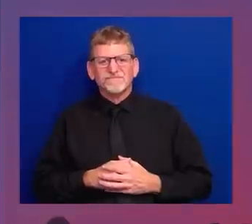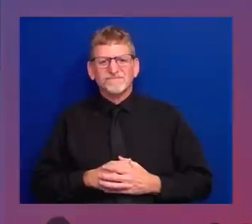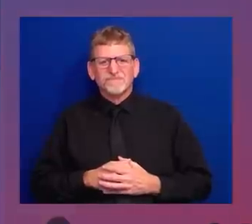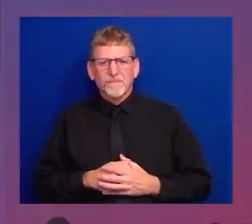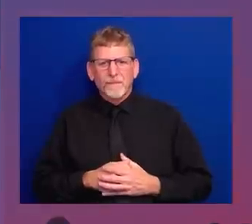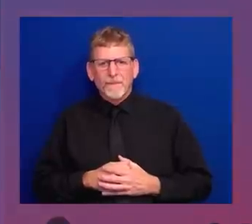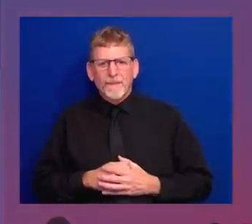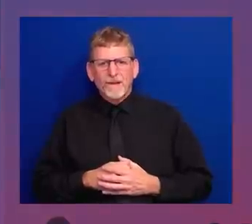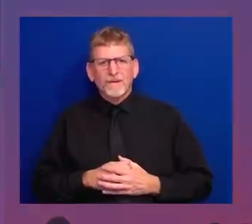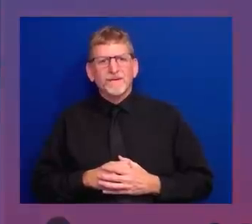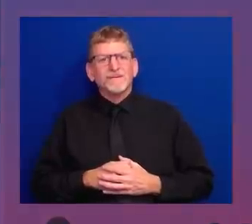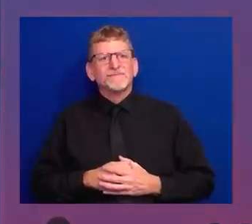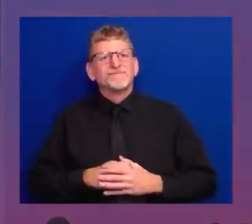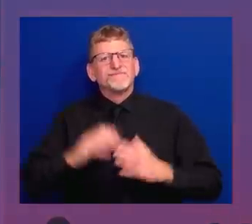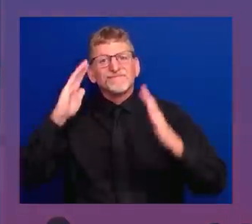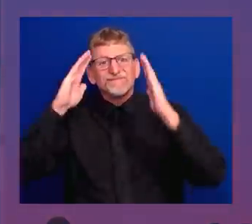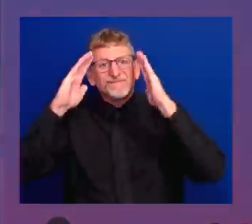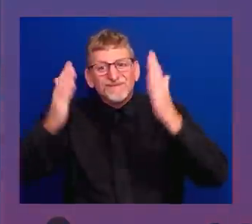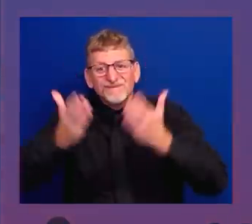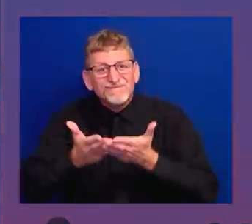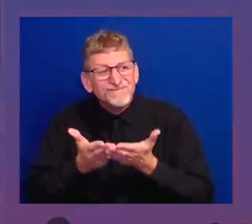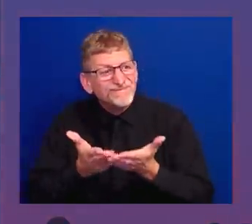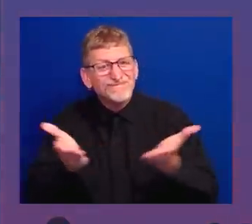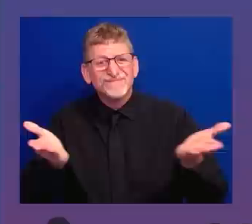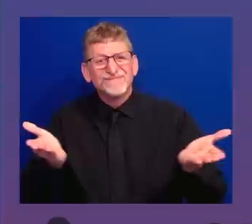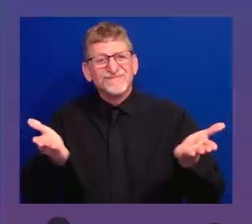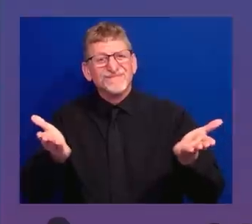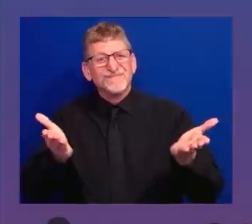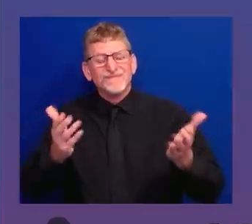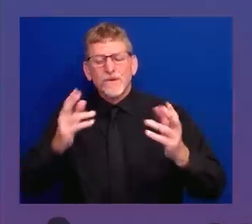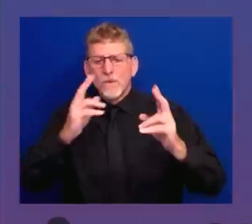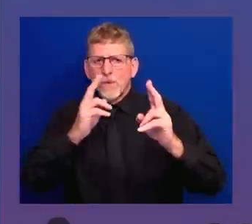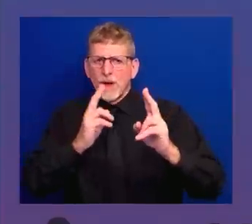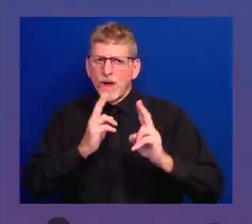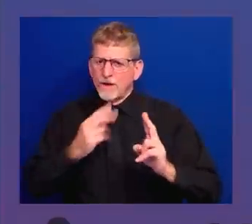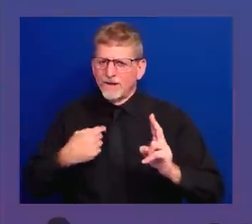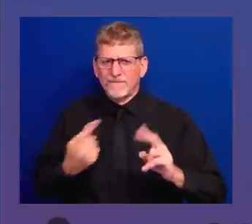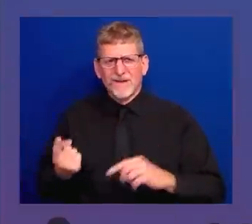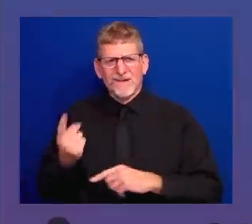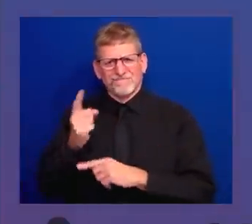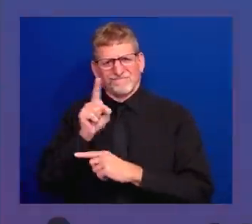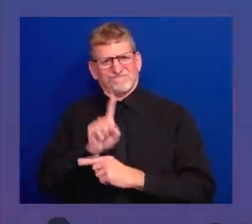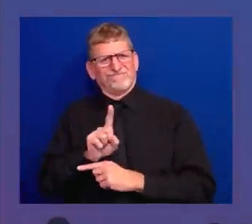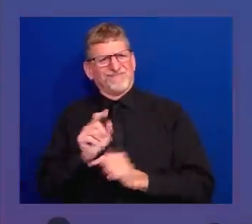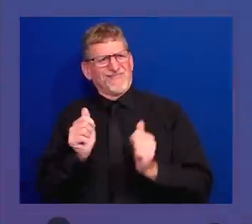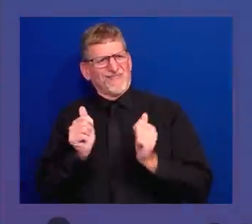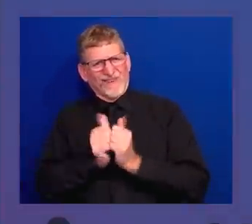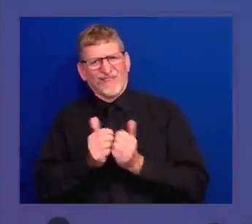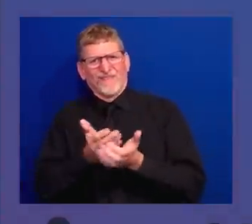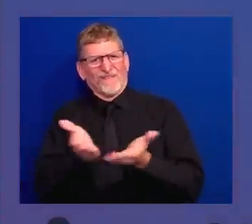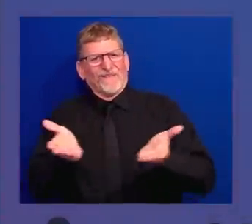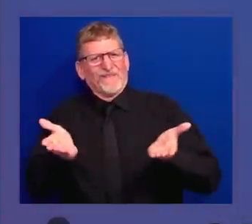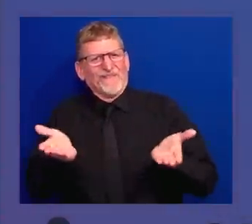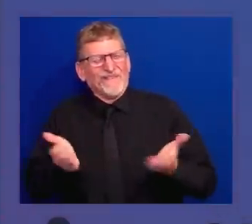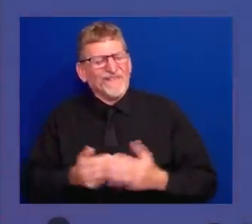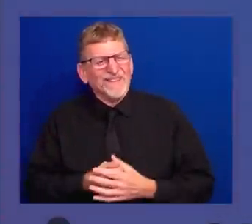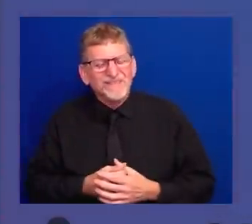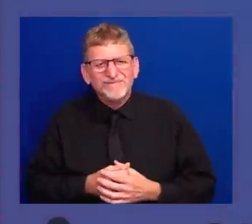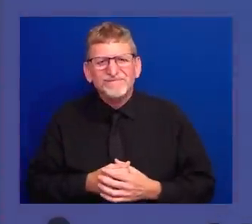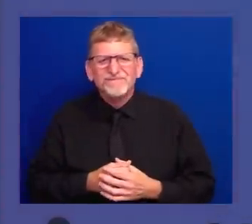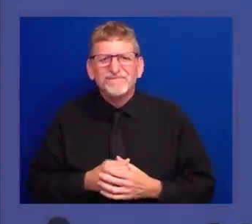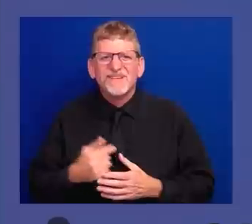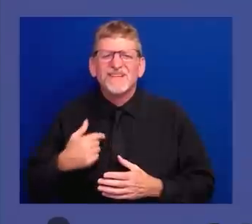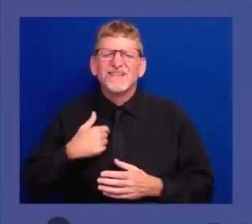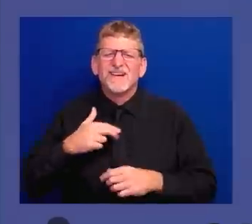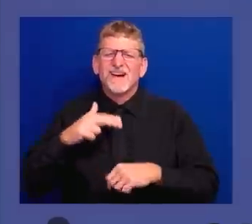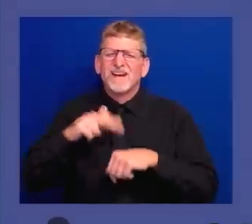Hello, everybody. It's an honor to be here with you all. And of course, with President Biden.